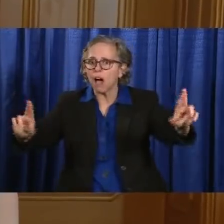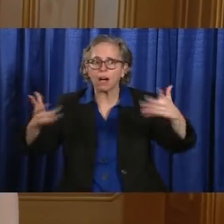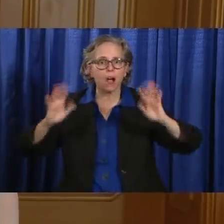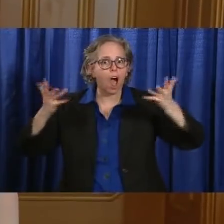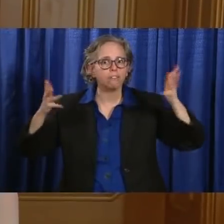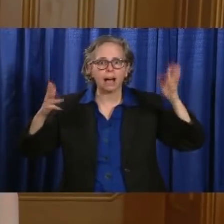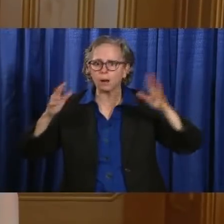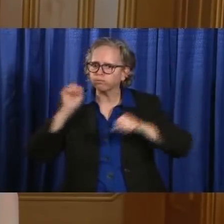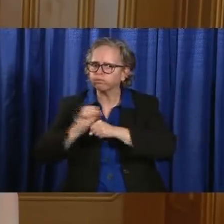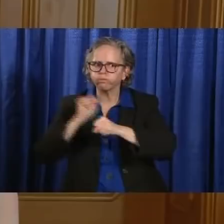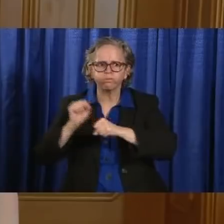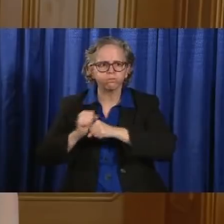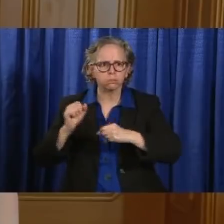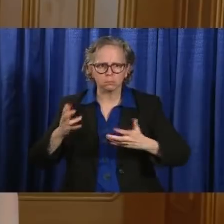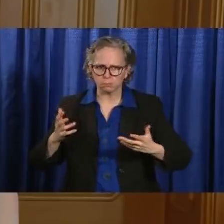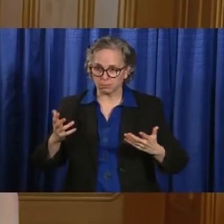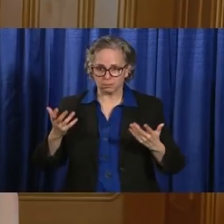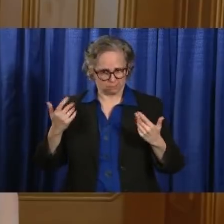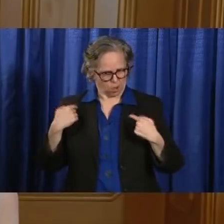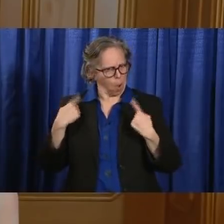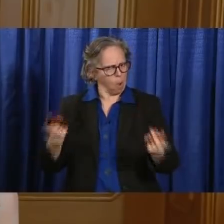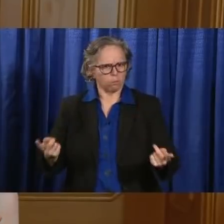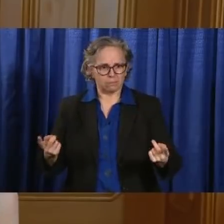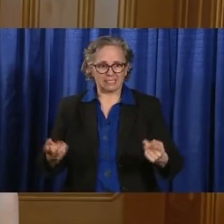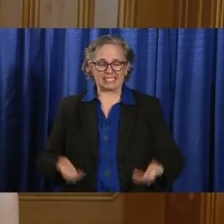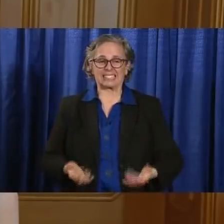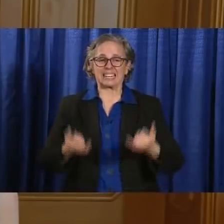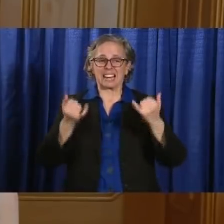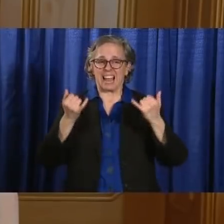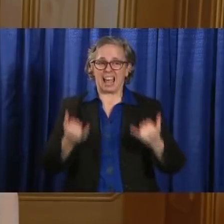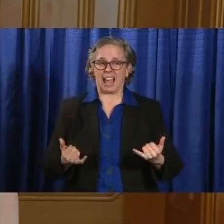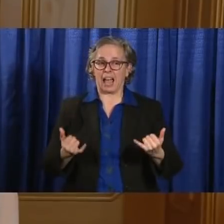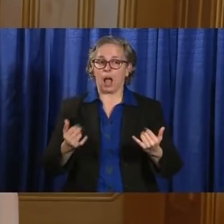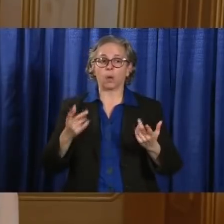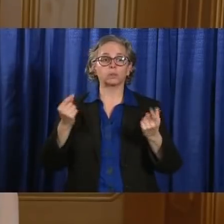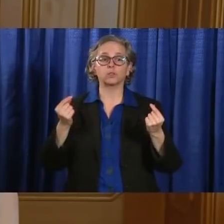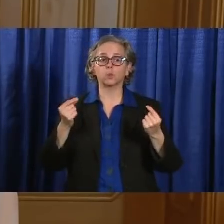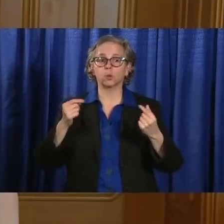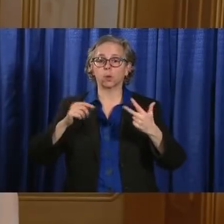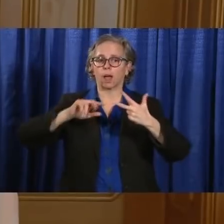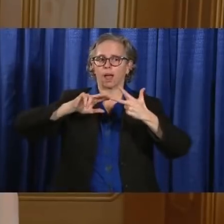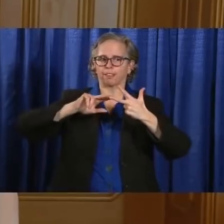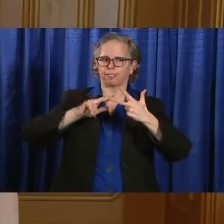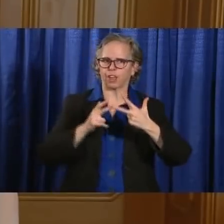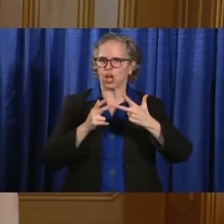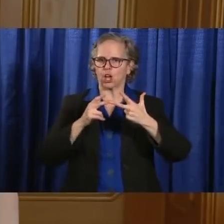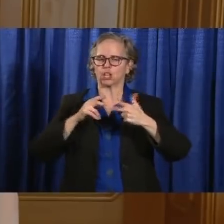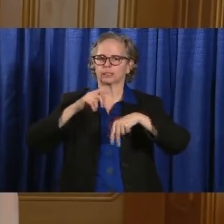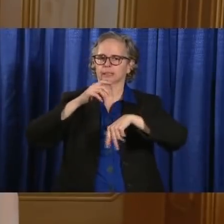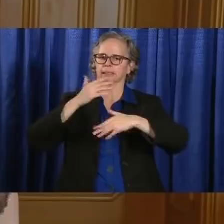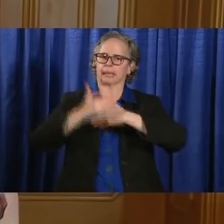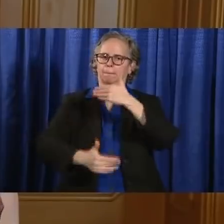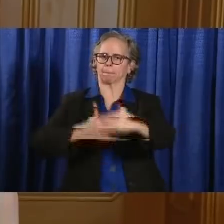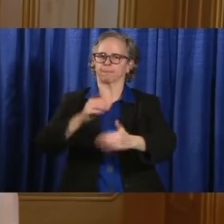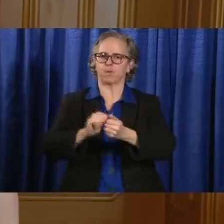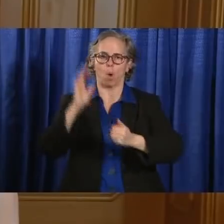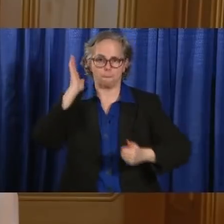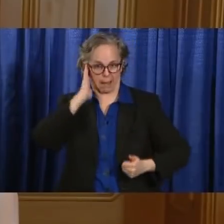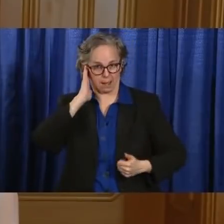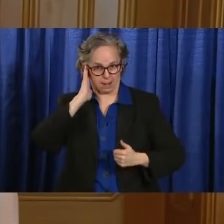have occurred. What now is occurring is the third step in regard to those beds, and that is the